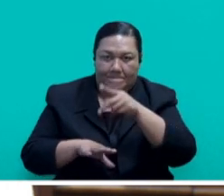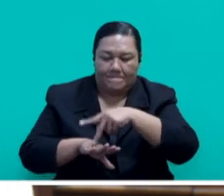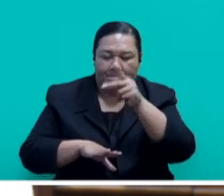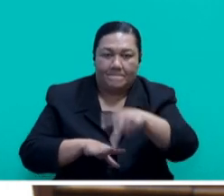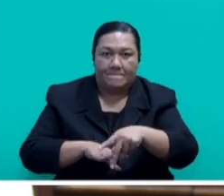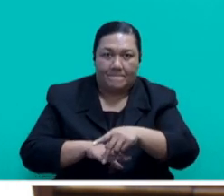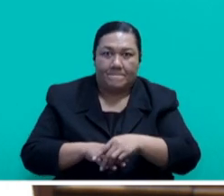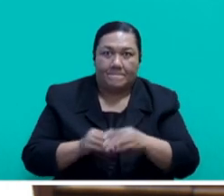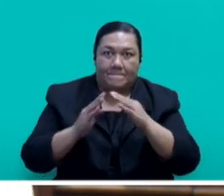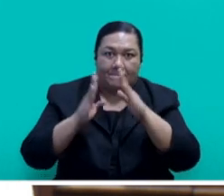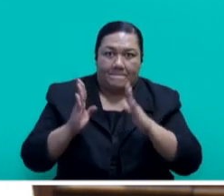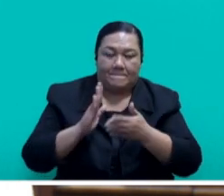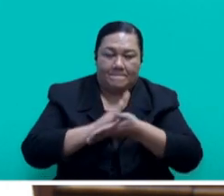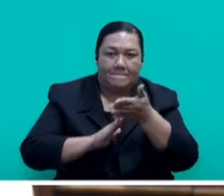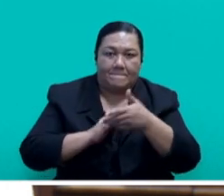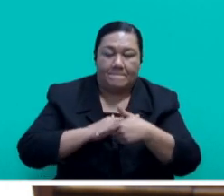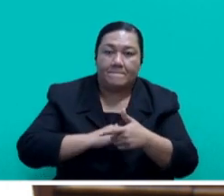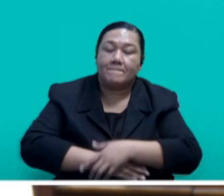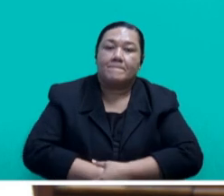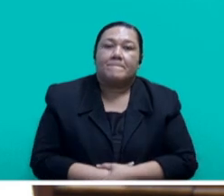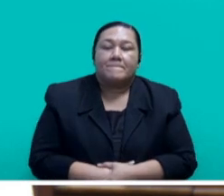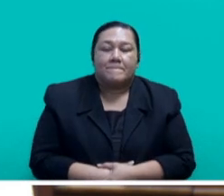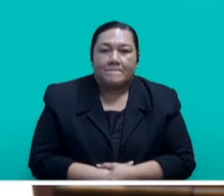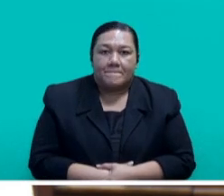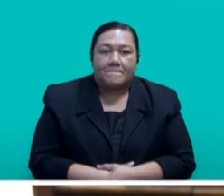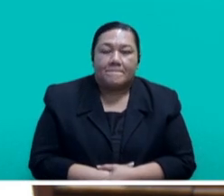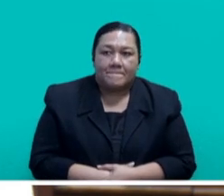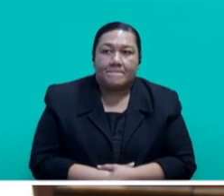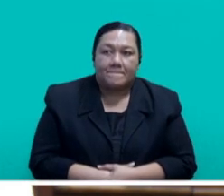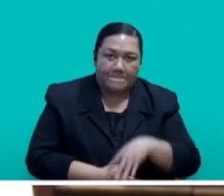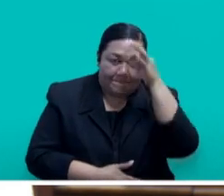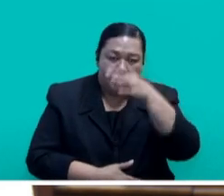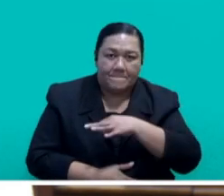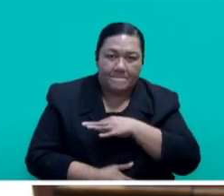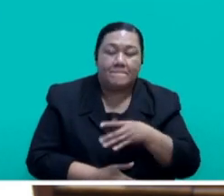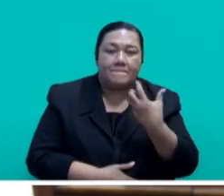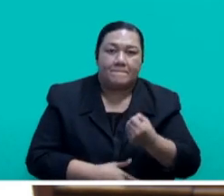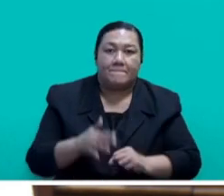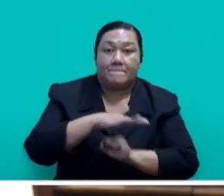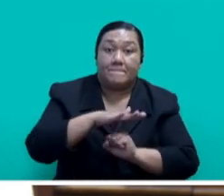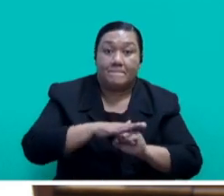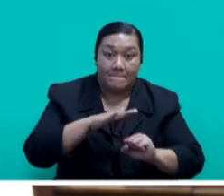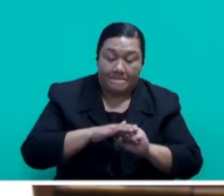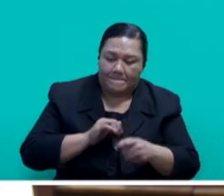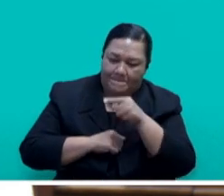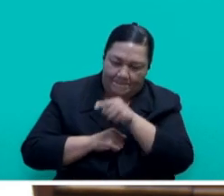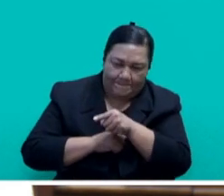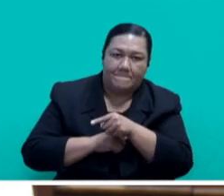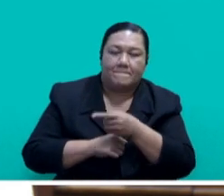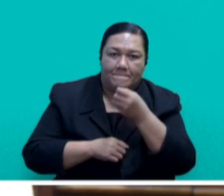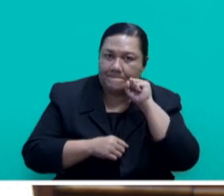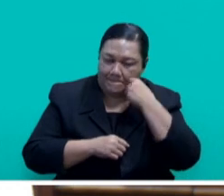I believe, Mr. Speaker, sir, that it will be the foundation for the consolidation